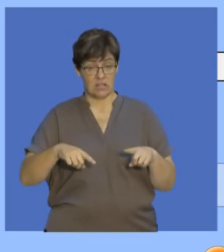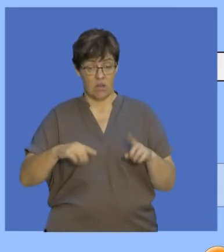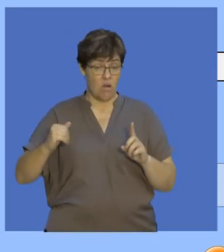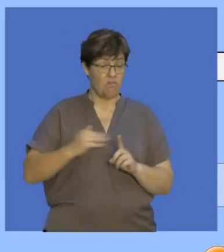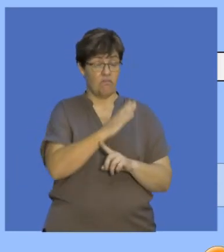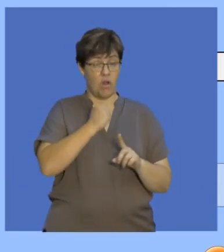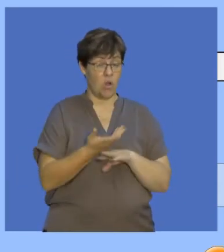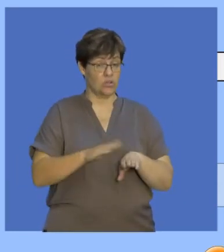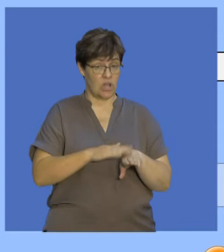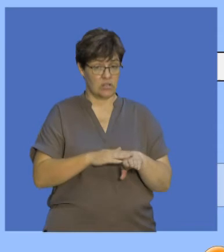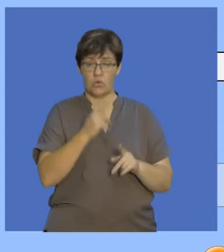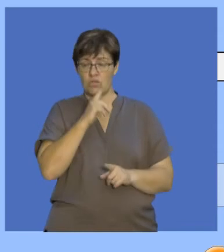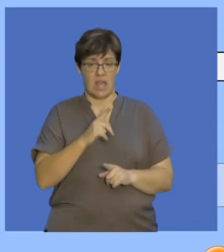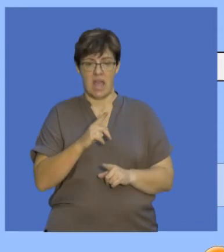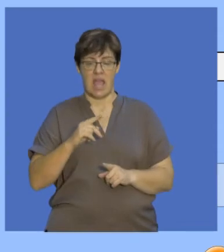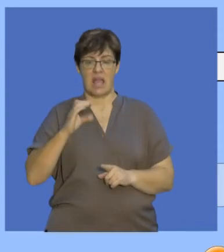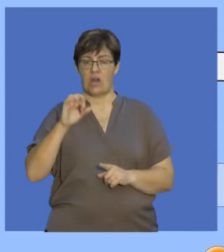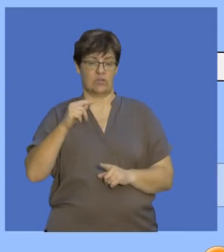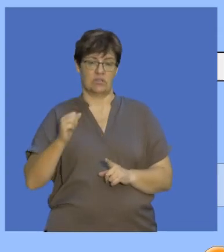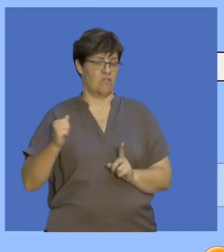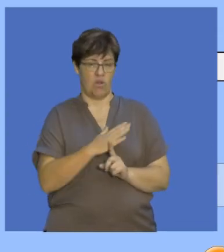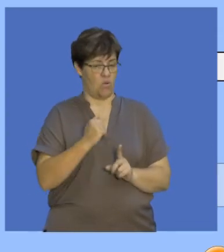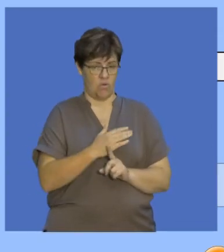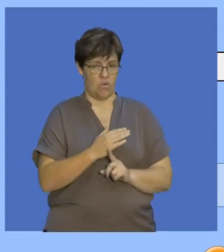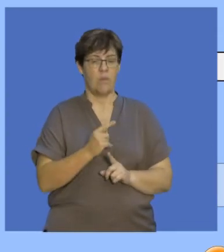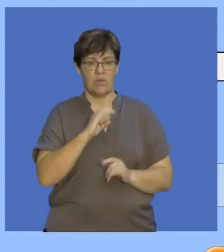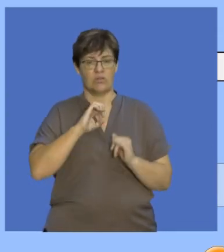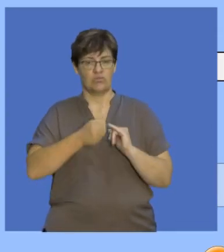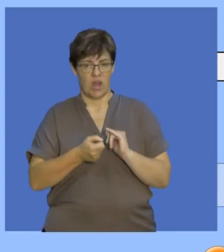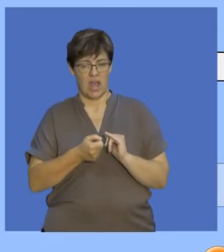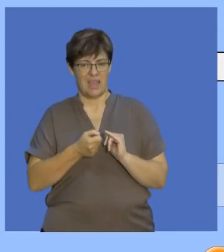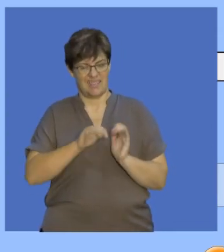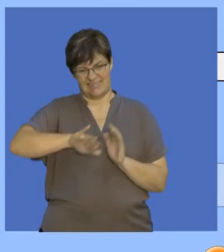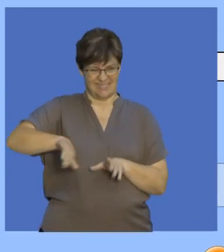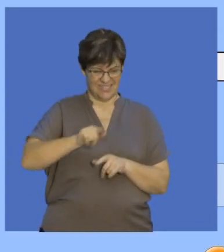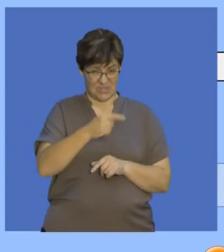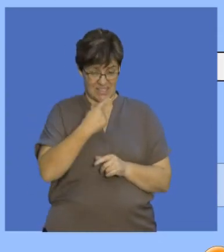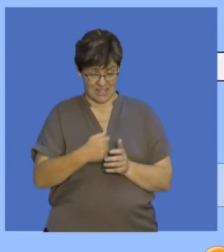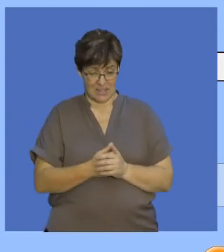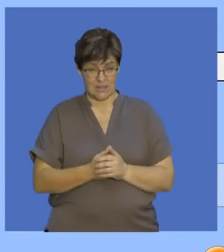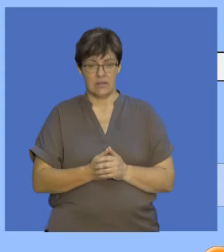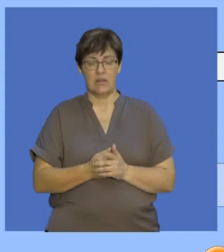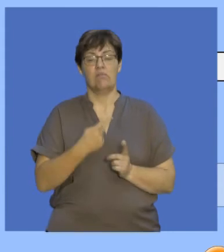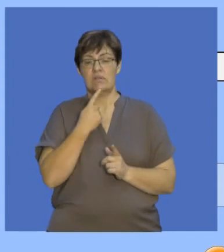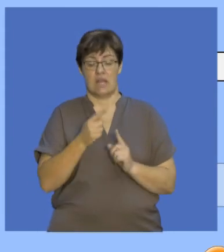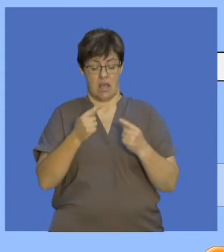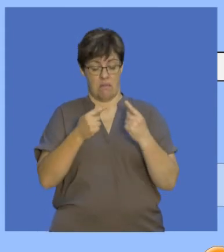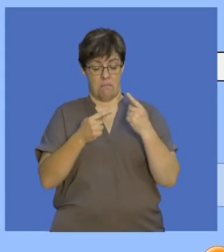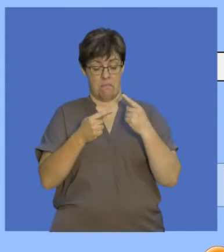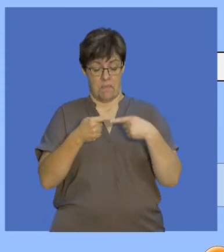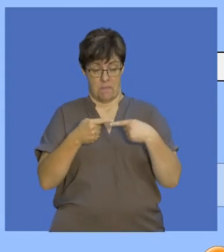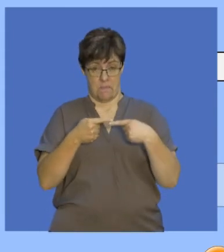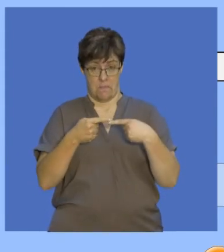we don't use the term current flow, okay? We need to try by all means to stay away from that. Now, if we close the